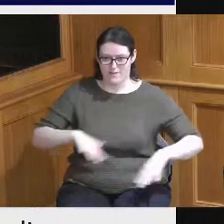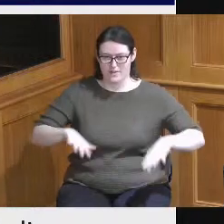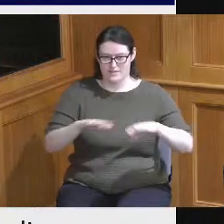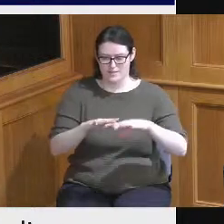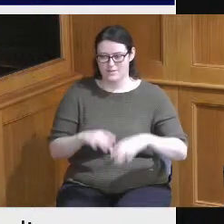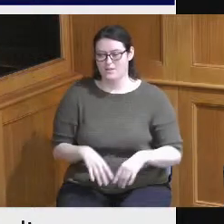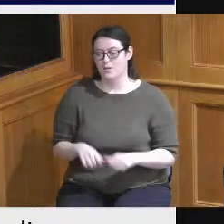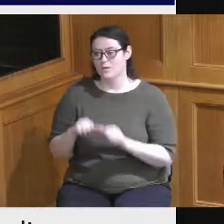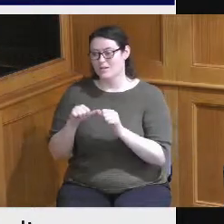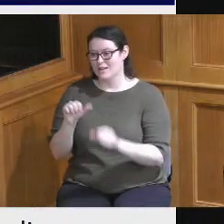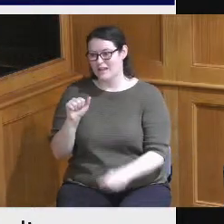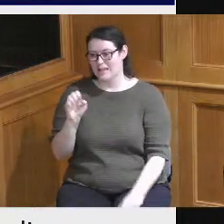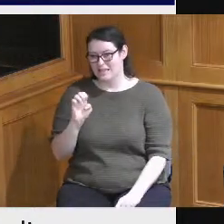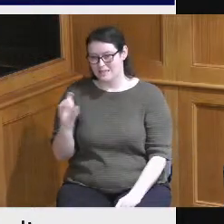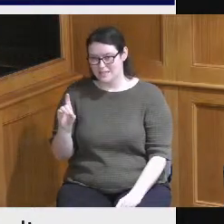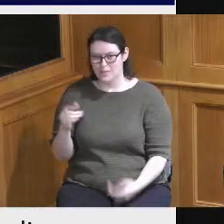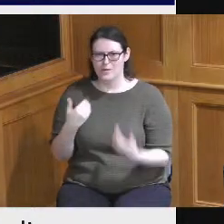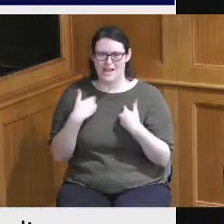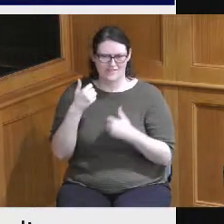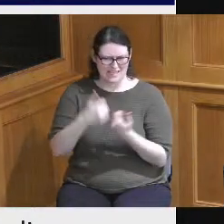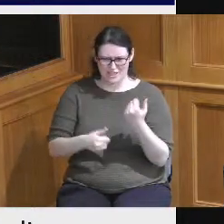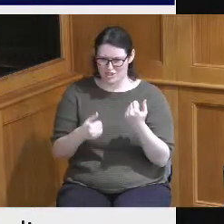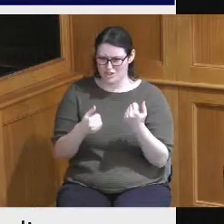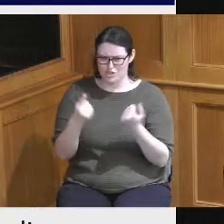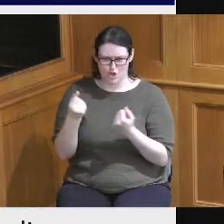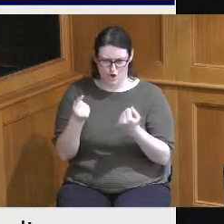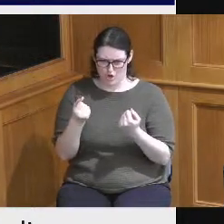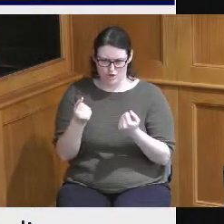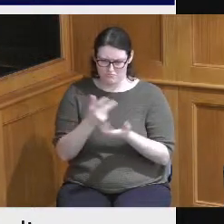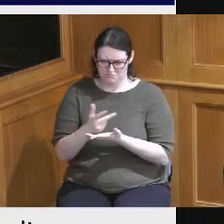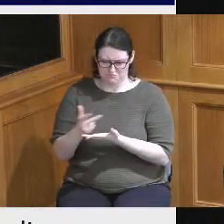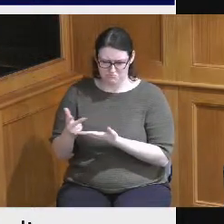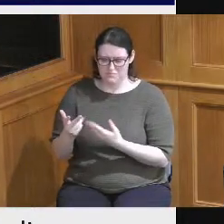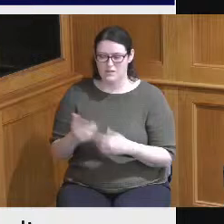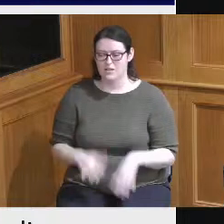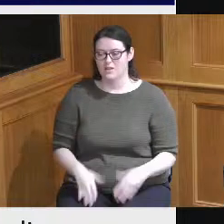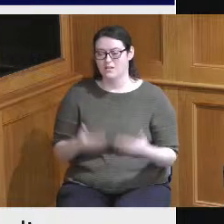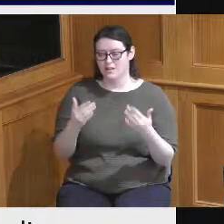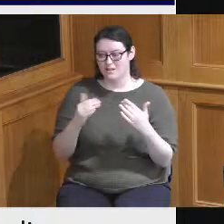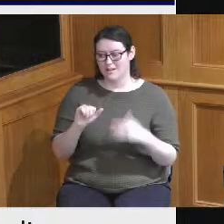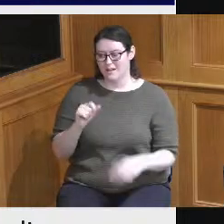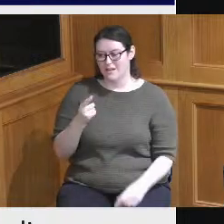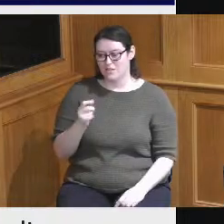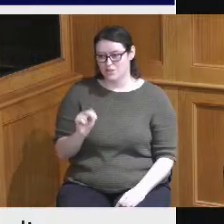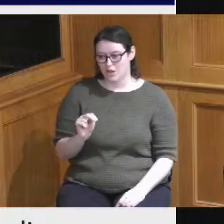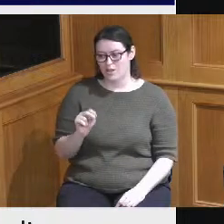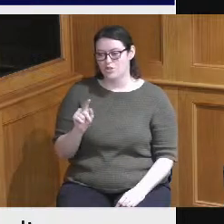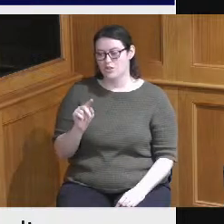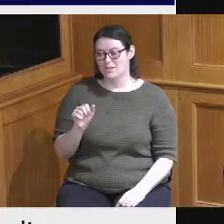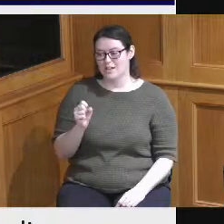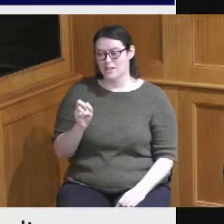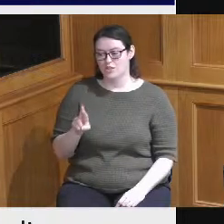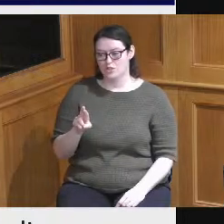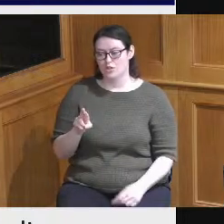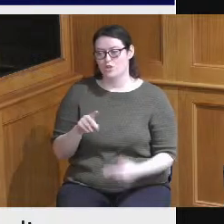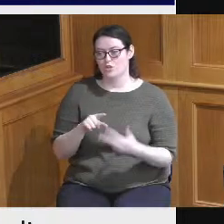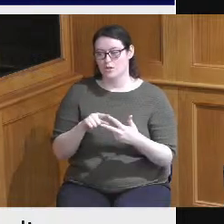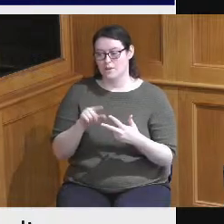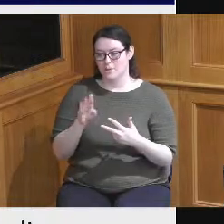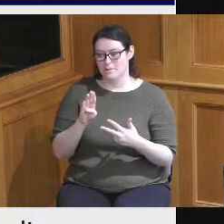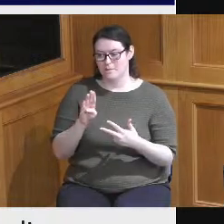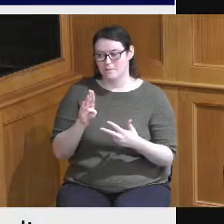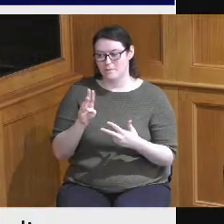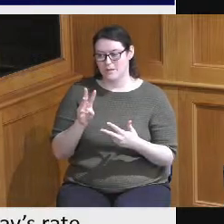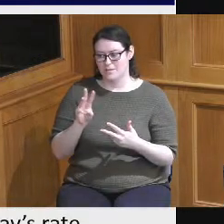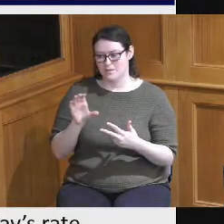AED, which we have one in every trunk of every cruiser. And then the Axon training for taser, BWC, VR, and signal sidearm.